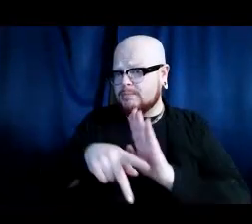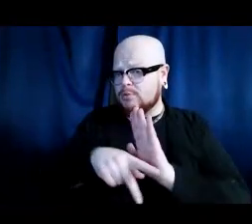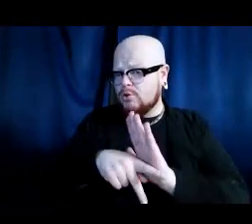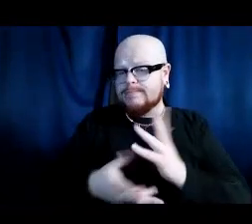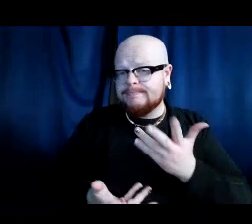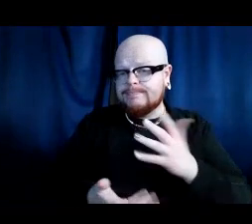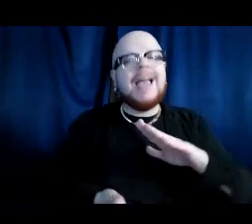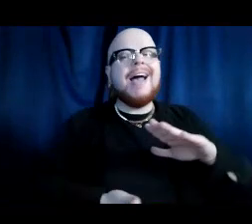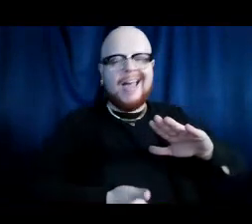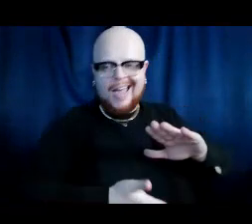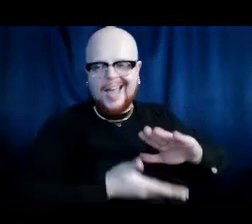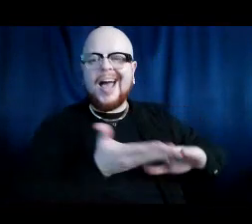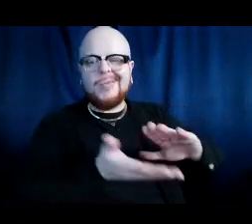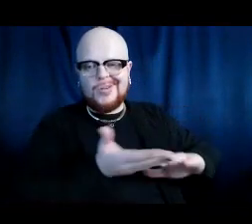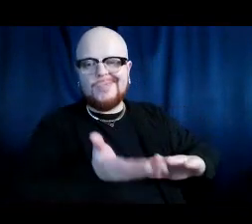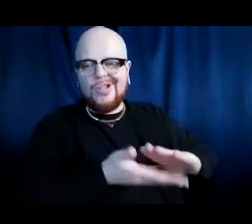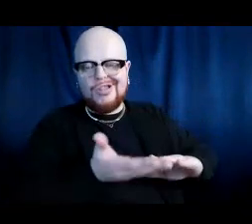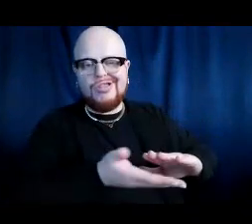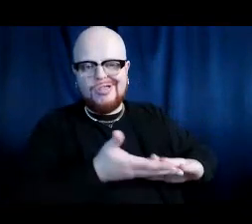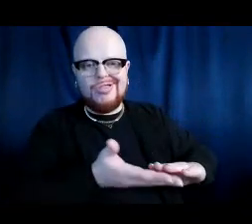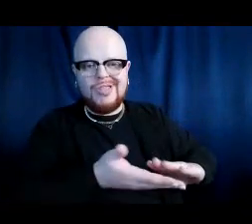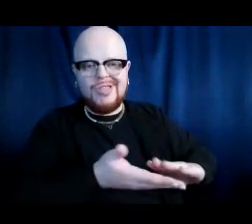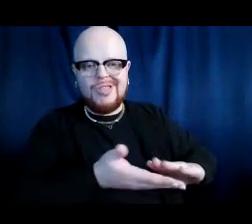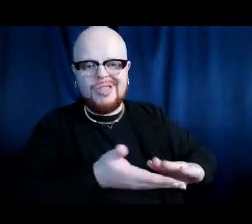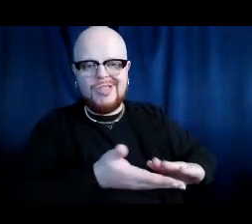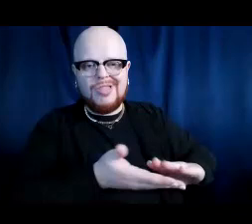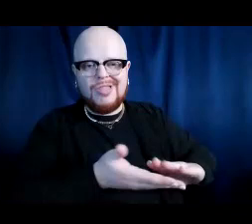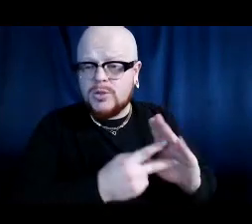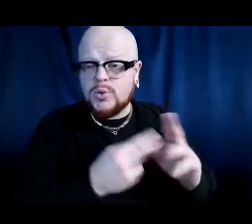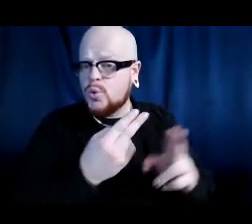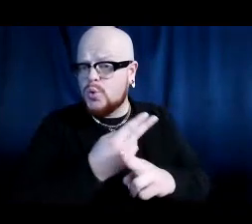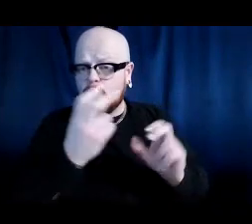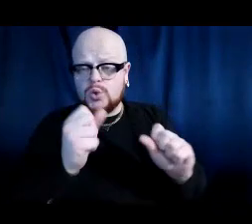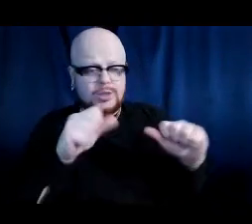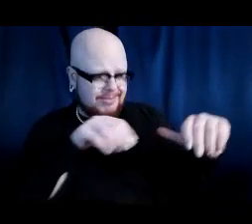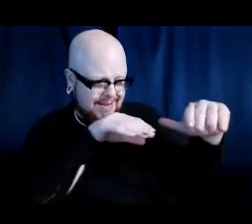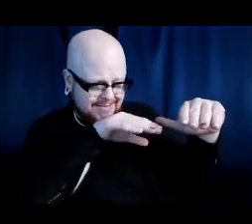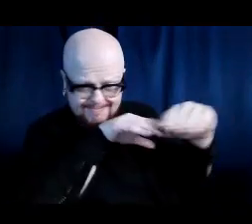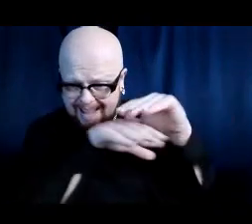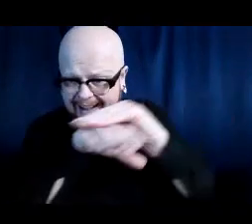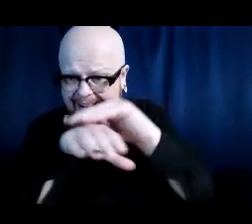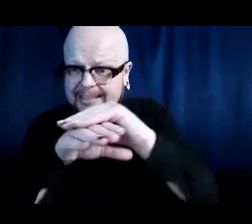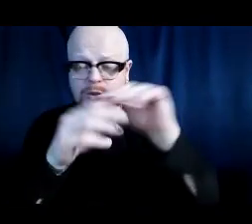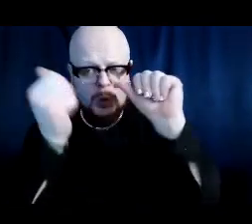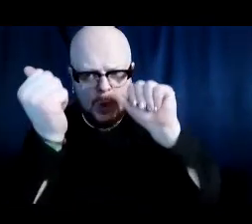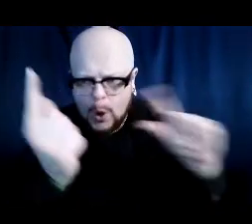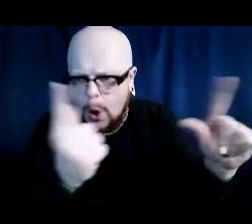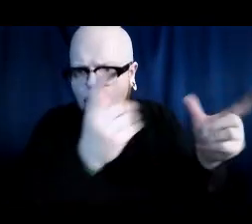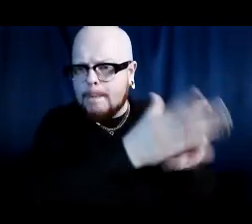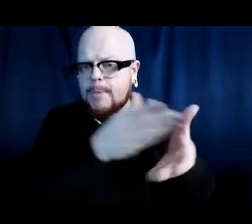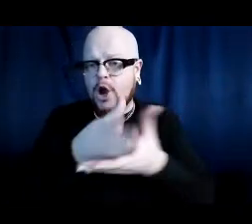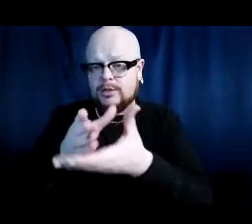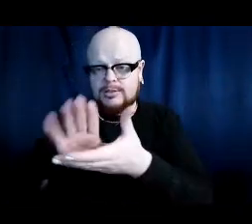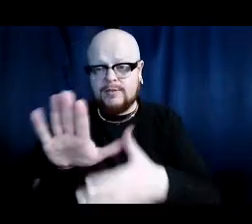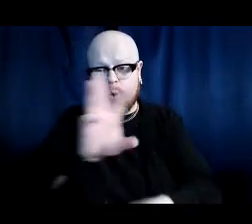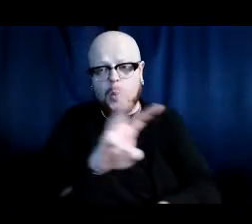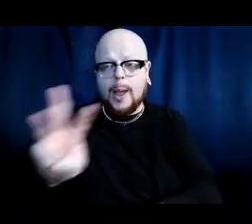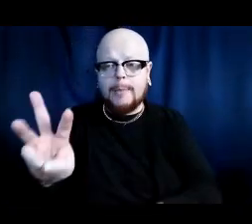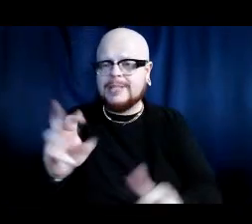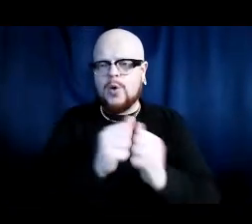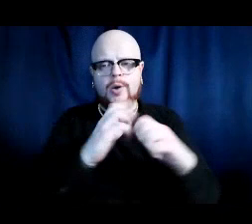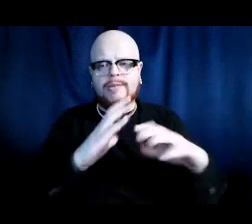means users must be able to use all aspects of the site without navigation barriers. And to achieve this, user